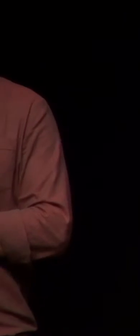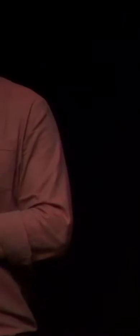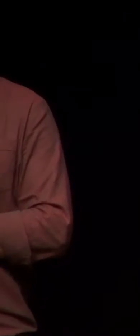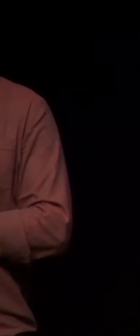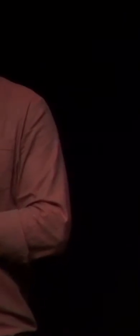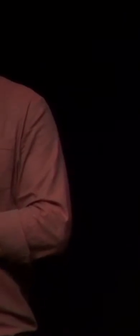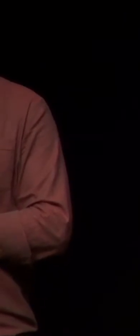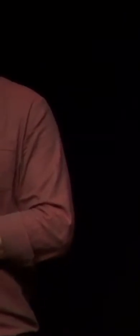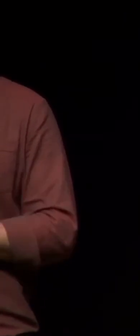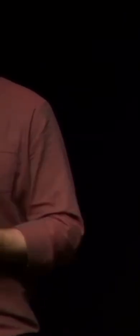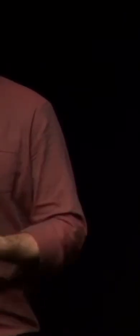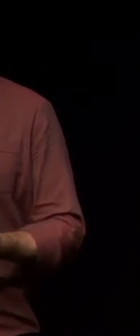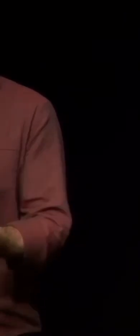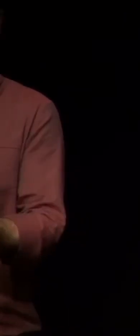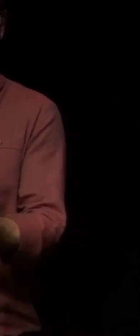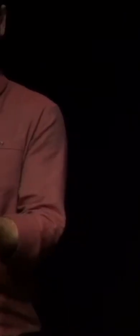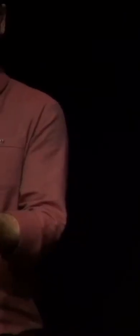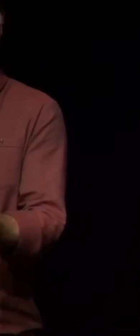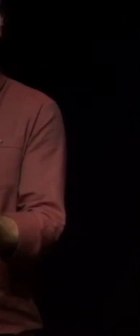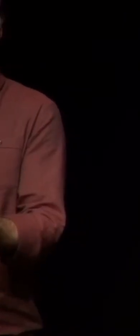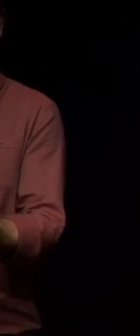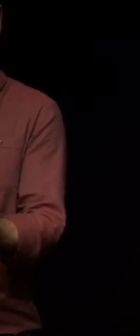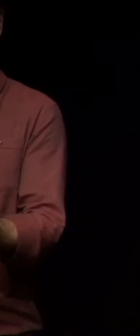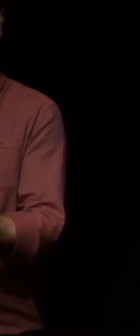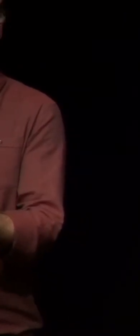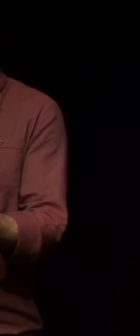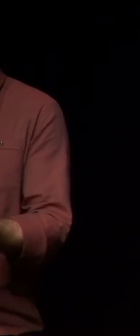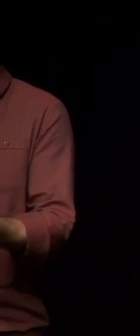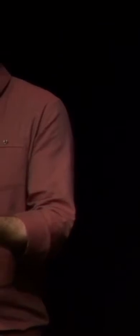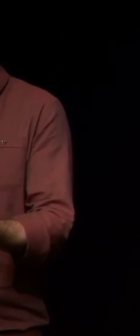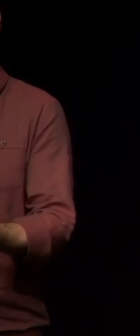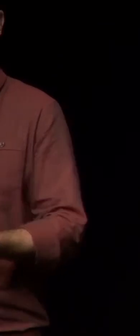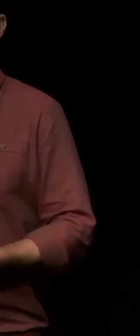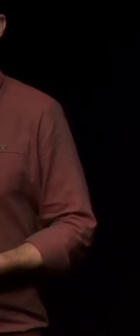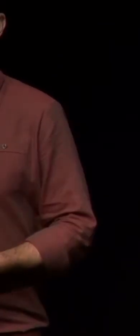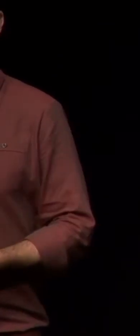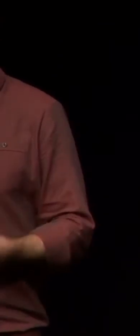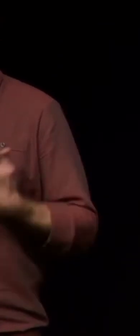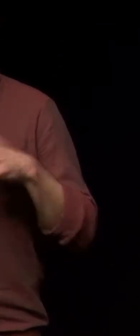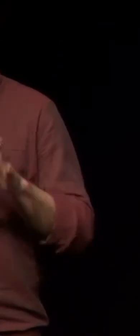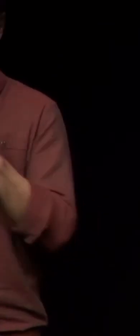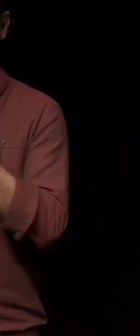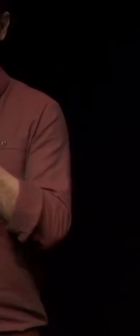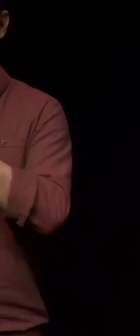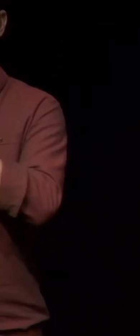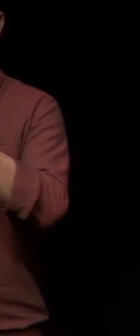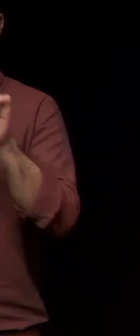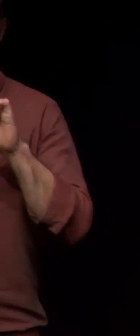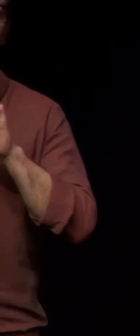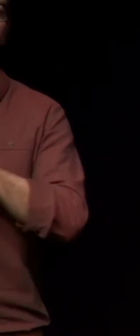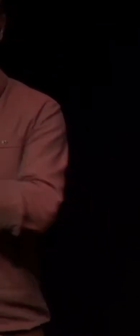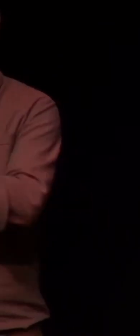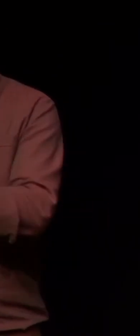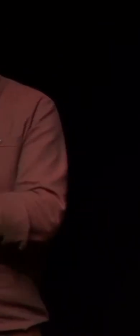I've been at a lot of disability and work, disability employment conferences over the years, and I can't